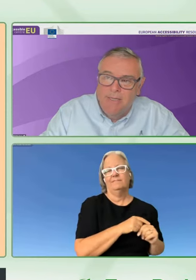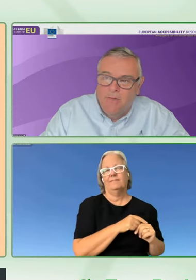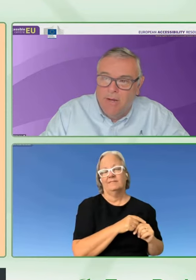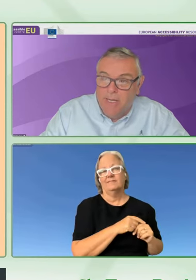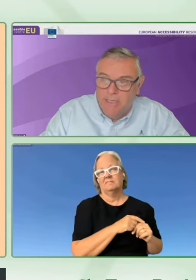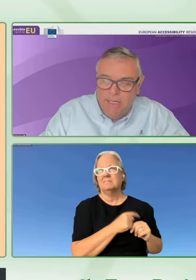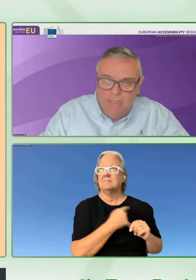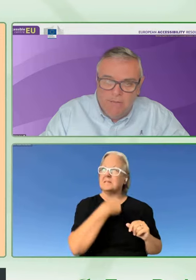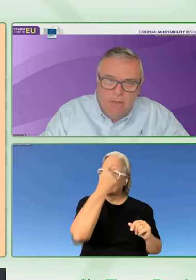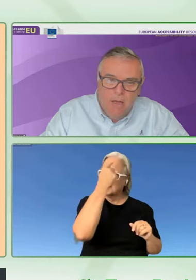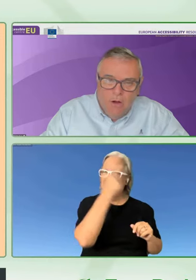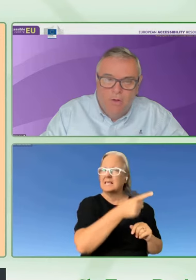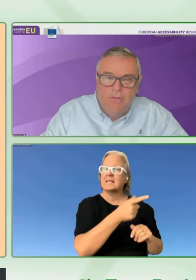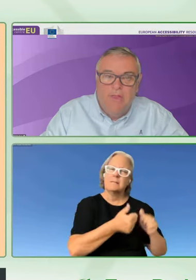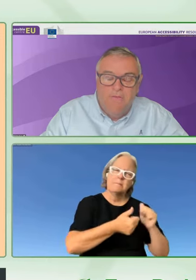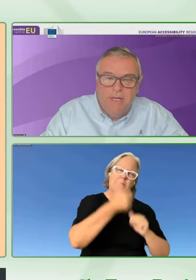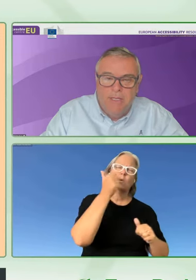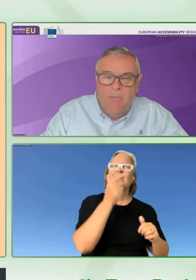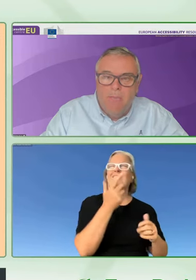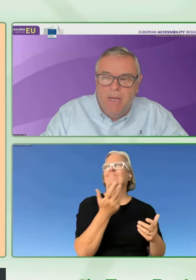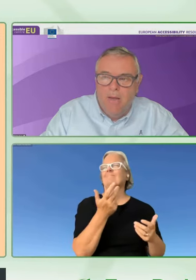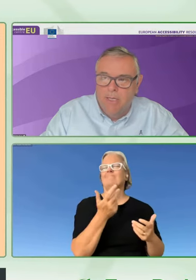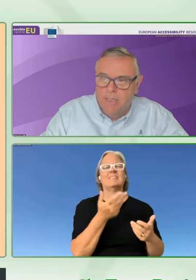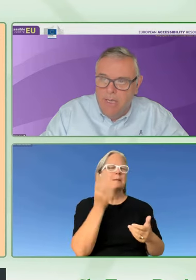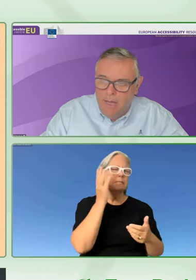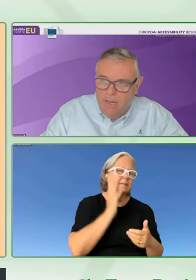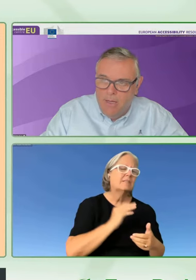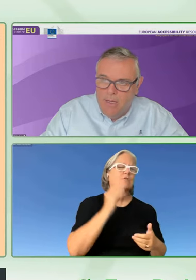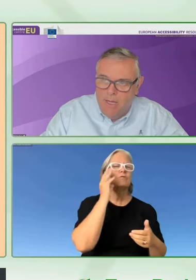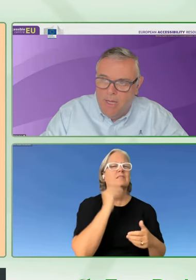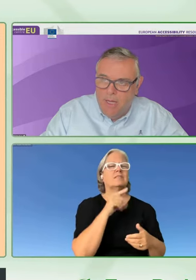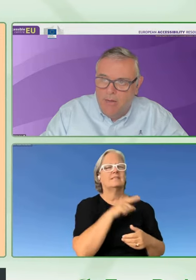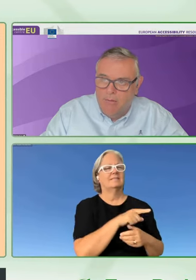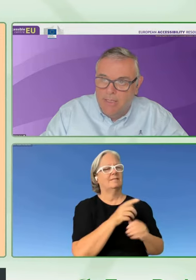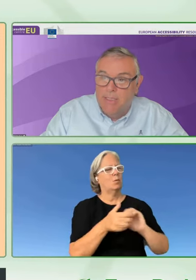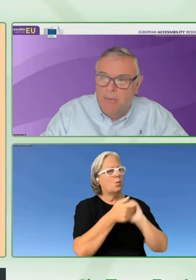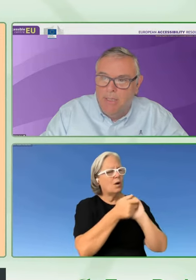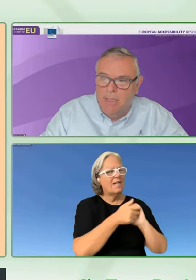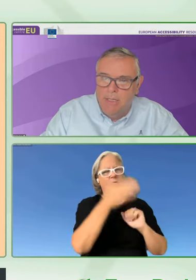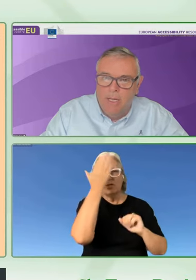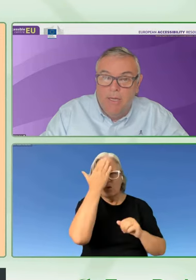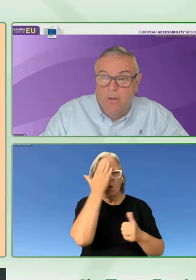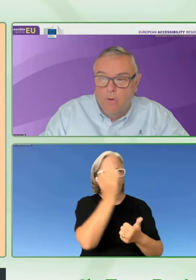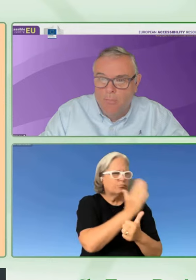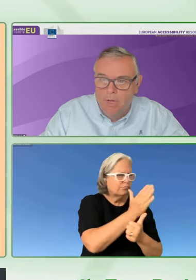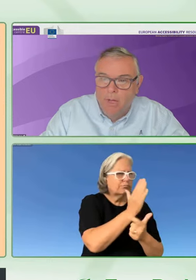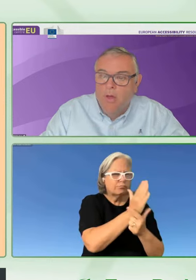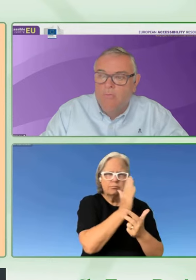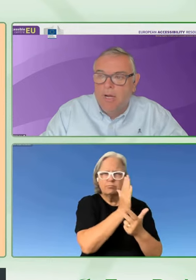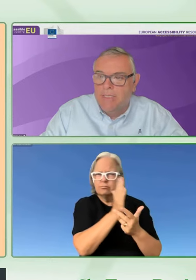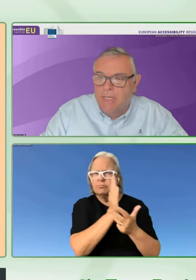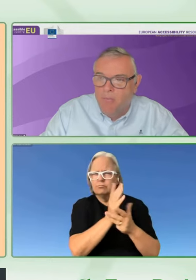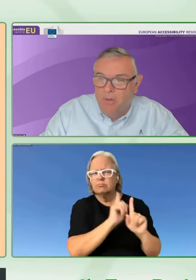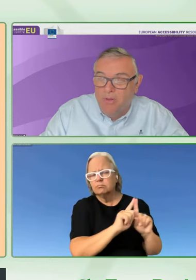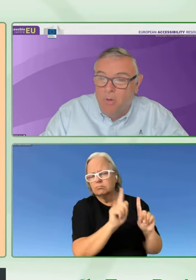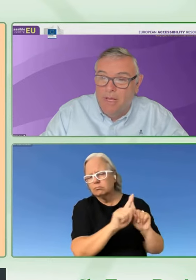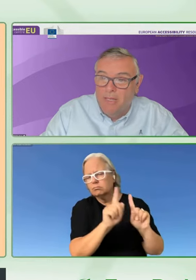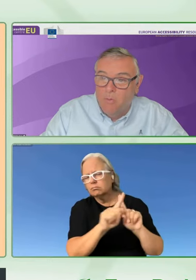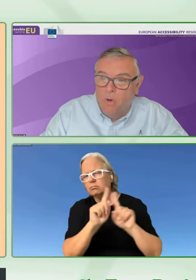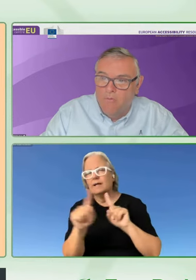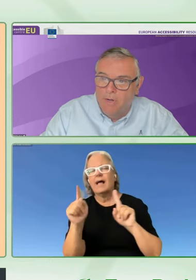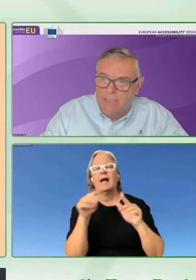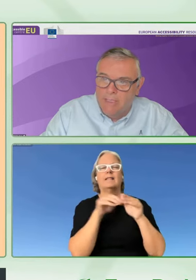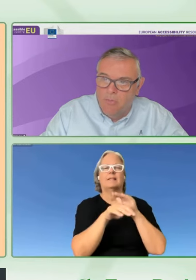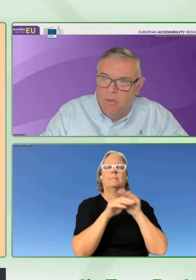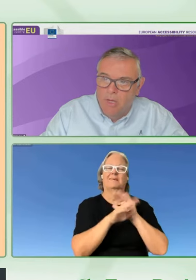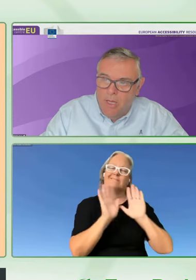experienced organization on the different pillars on accessibility in Europe. For example, the European